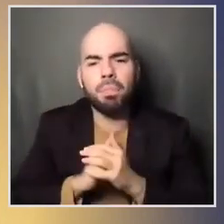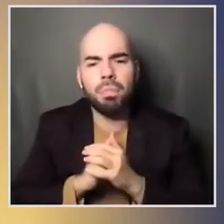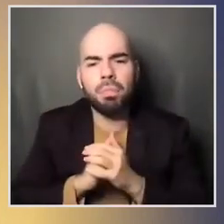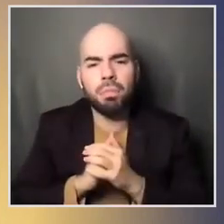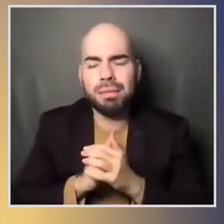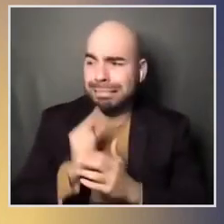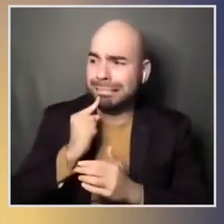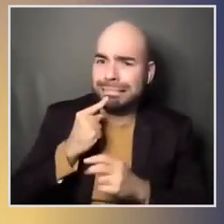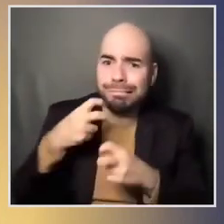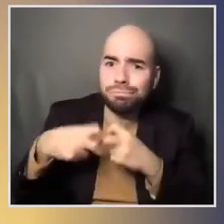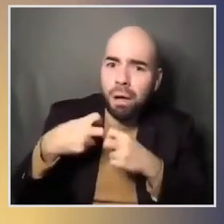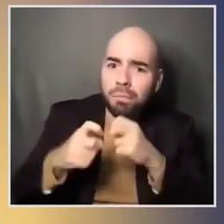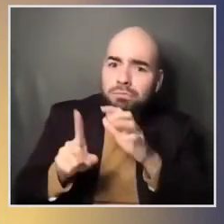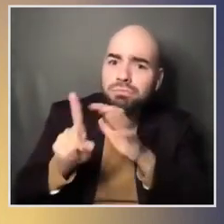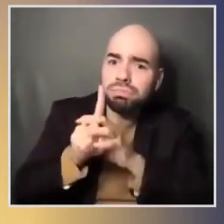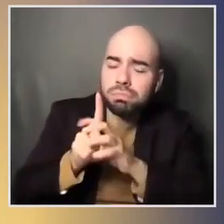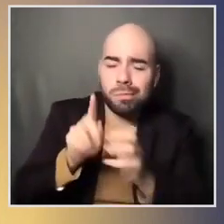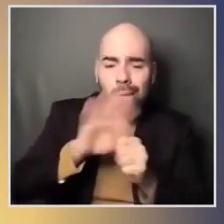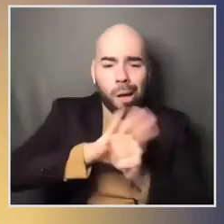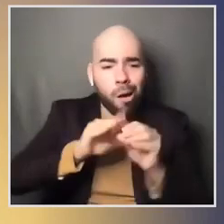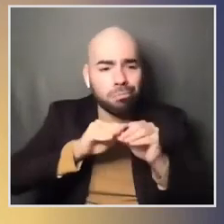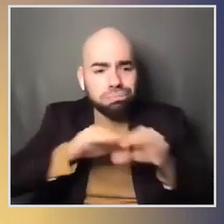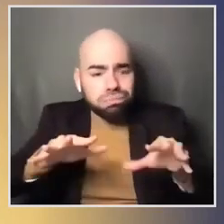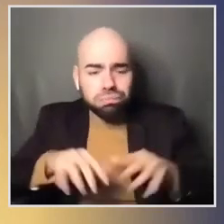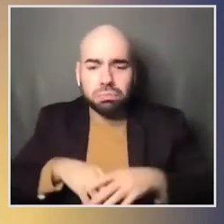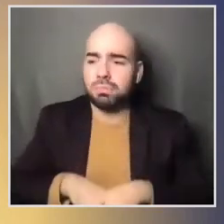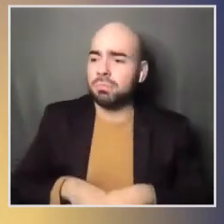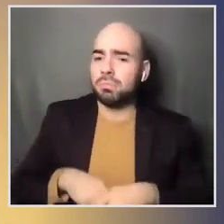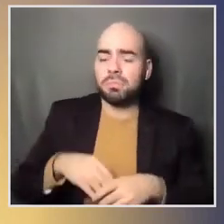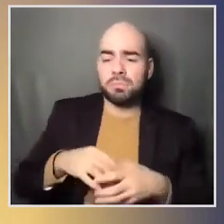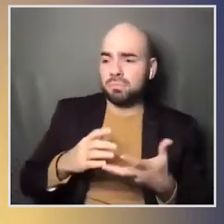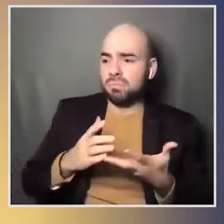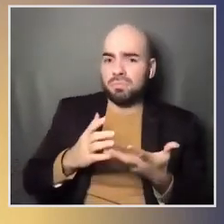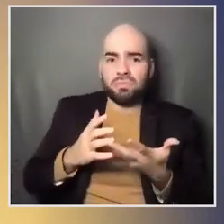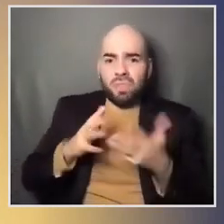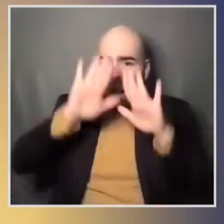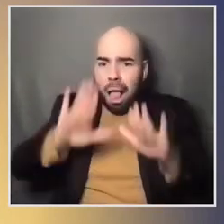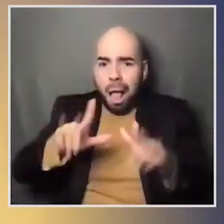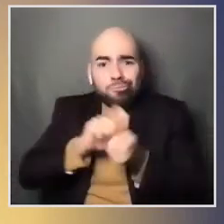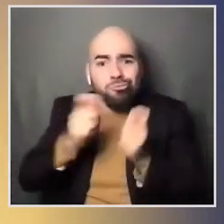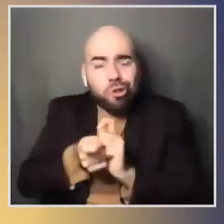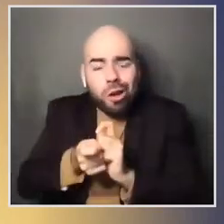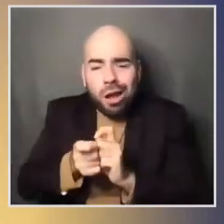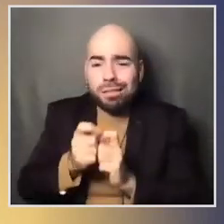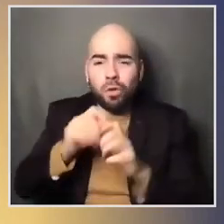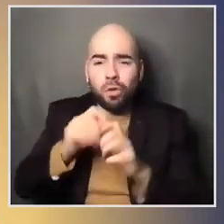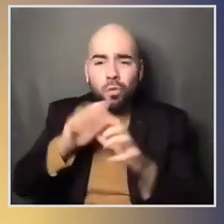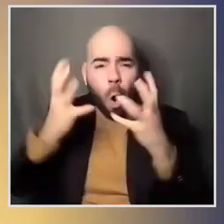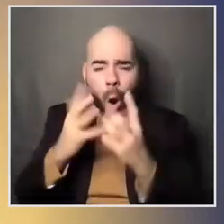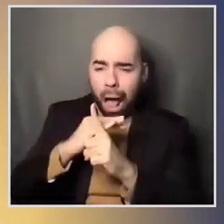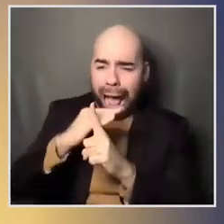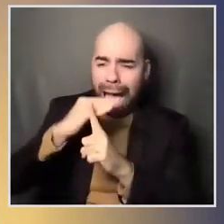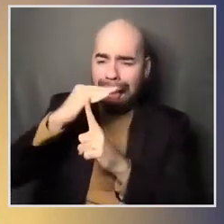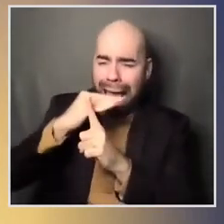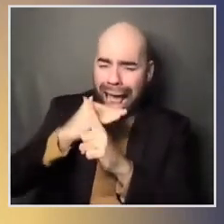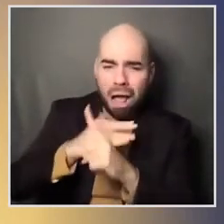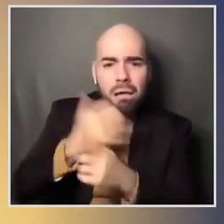the economy to racial justice to climate change. We don't have any more time to waste on partisan